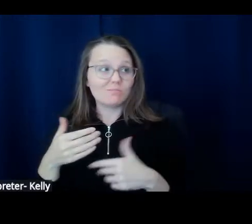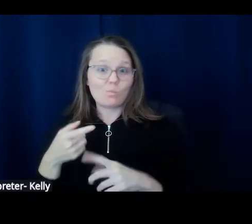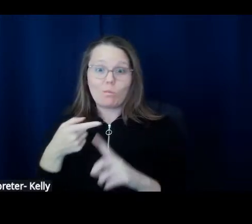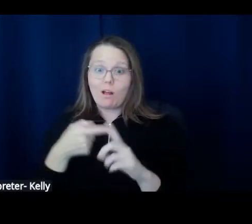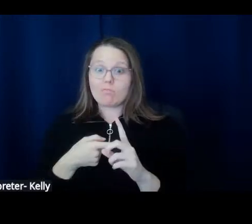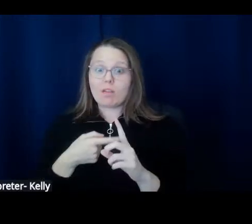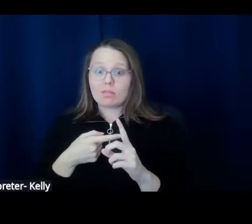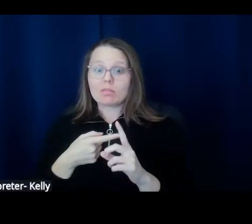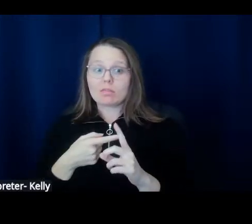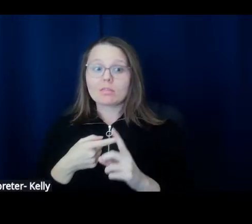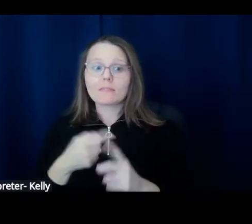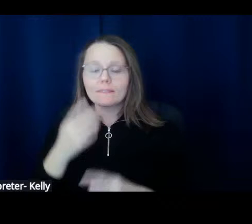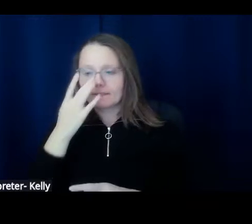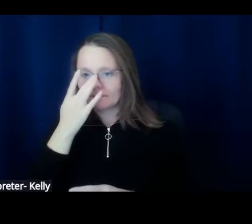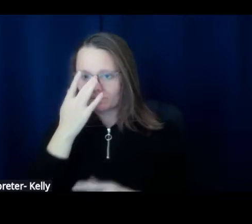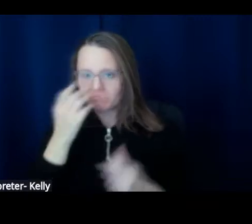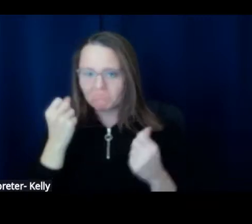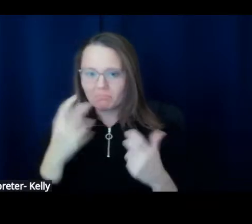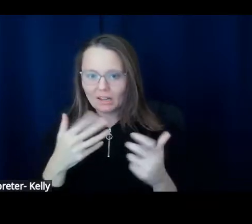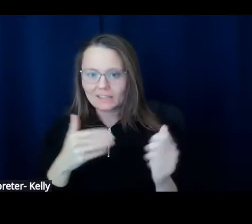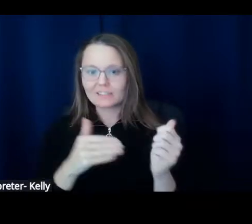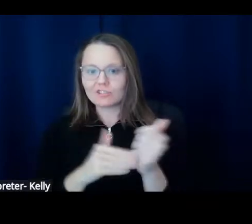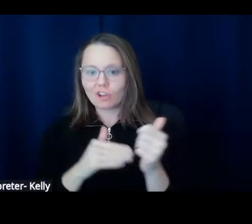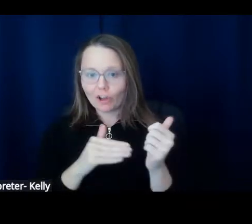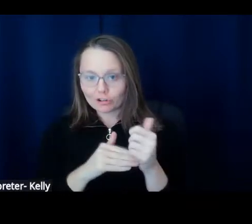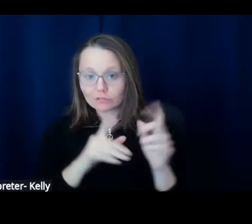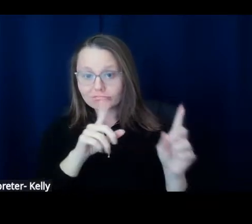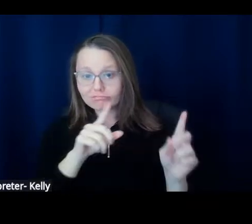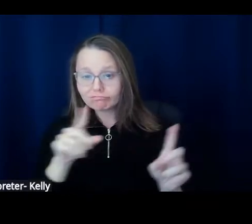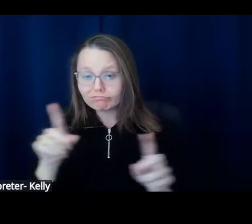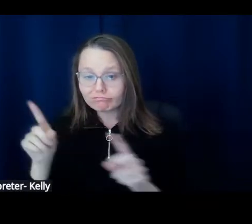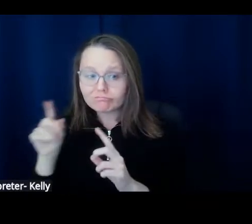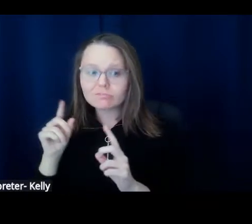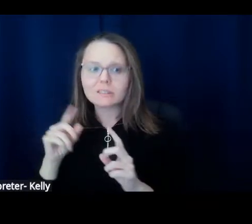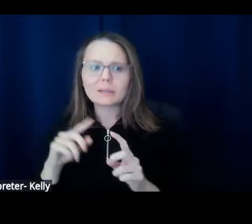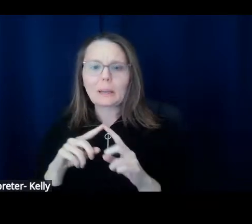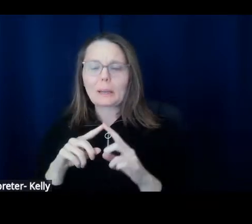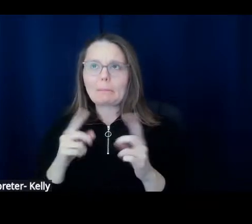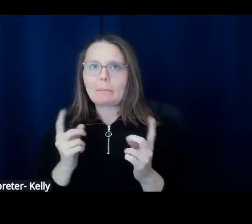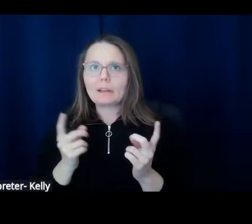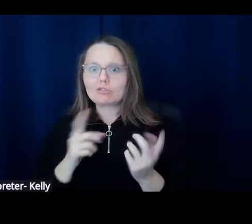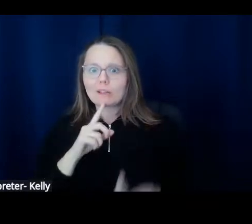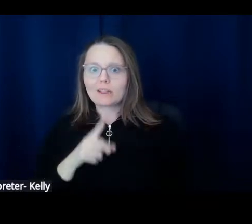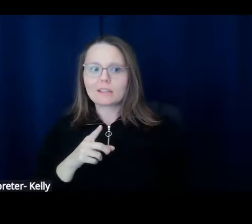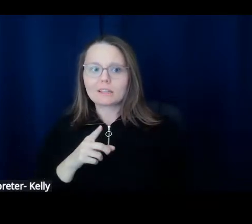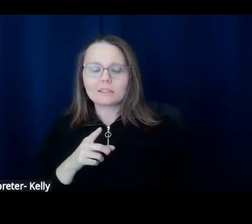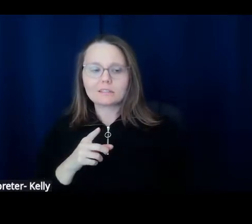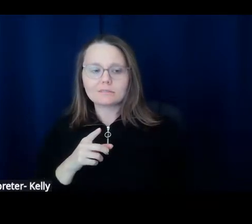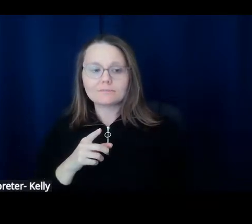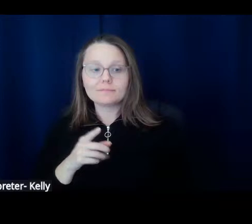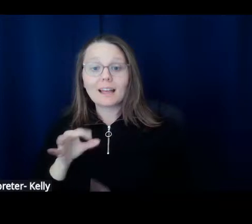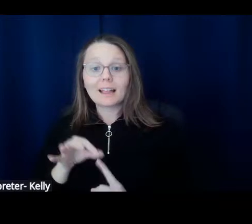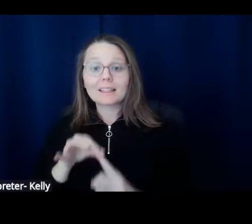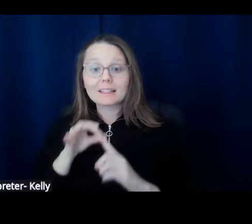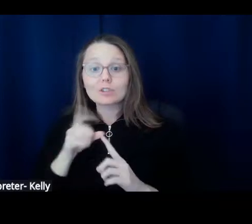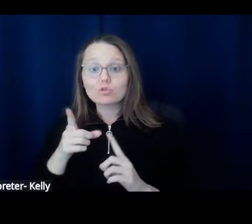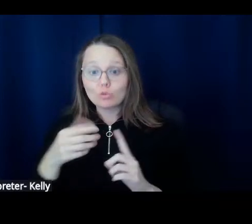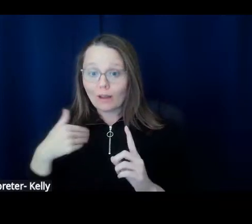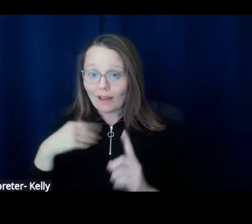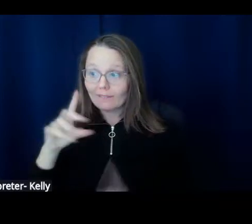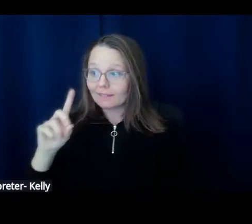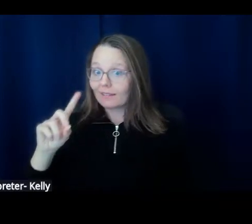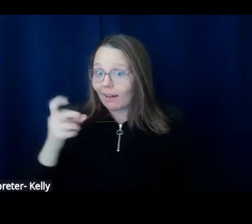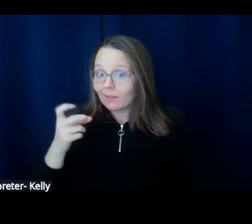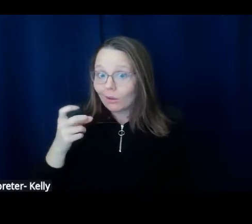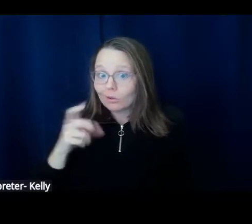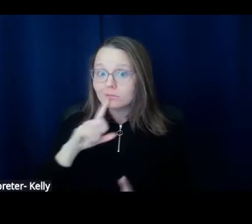We were running doctors like crazy, but practically the thing is that unless you have a diagnosis, you don't know